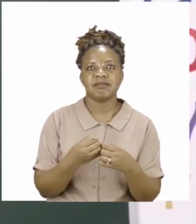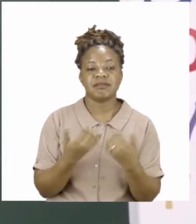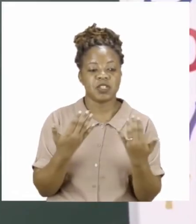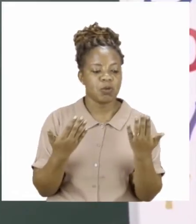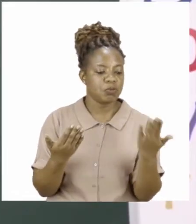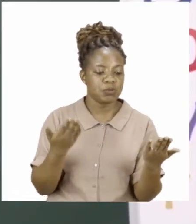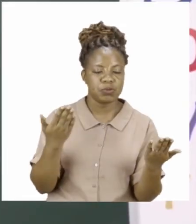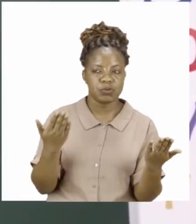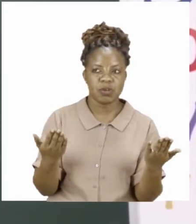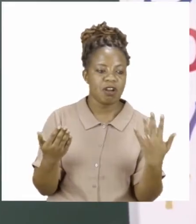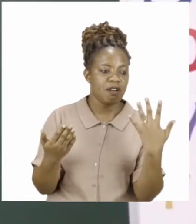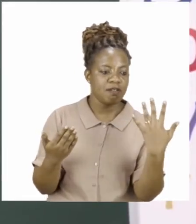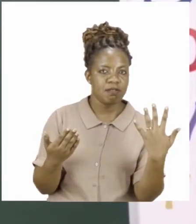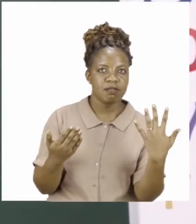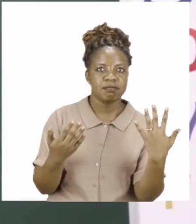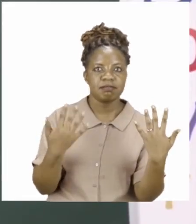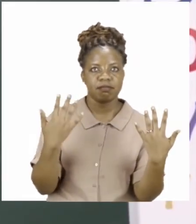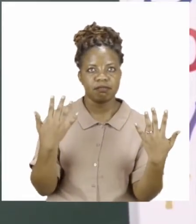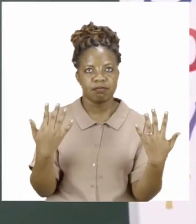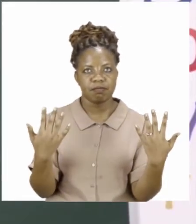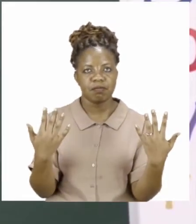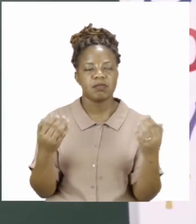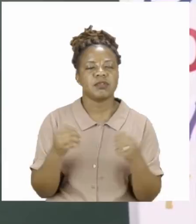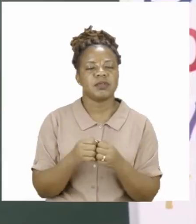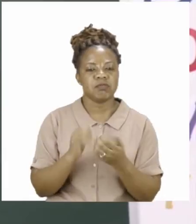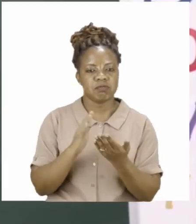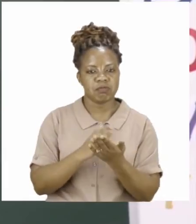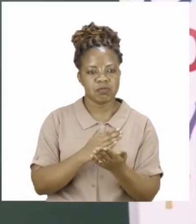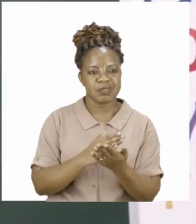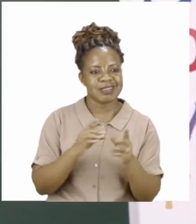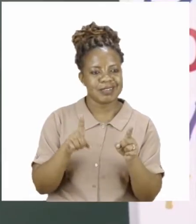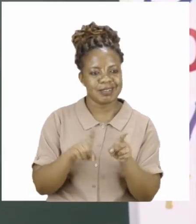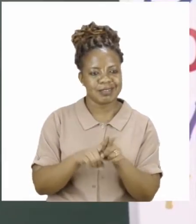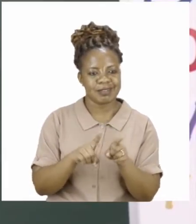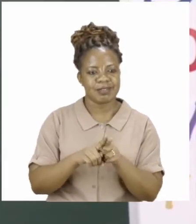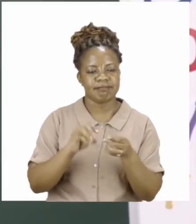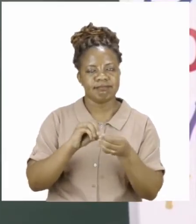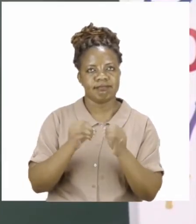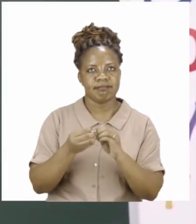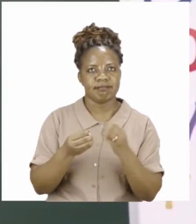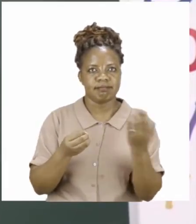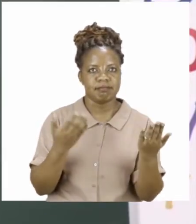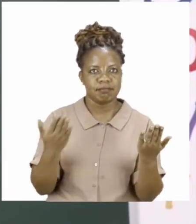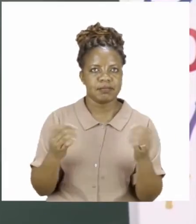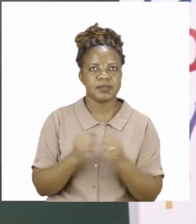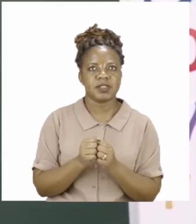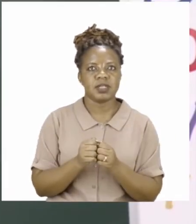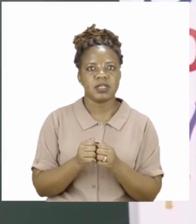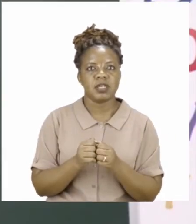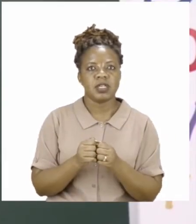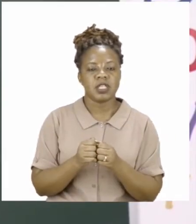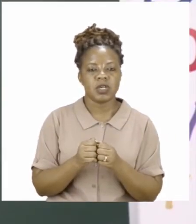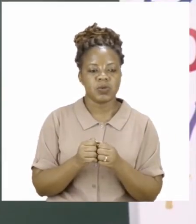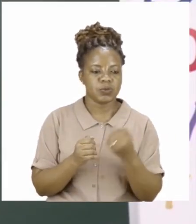Now we have shared them equally. So after sharing, we need to count how many each of